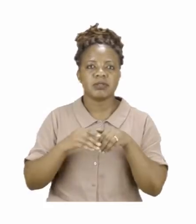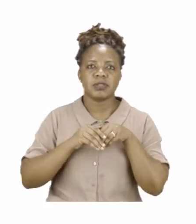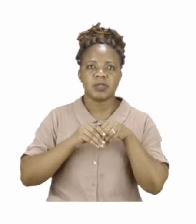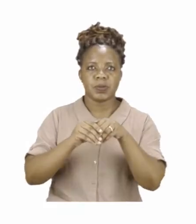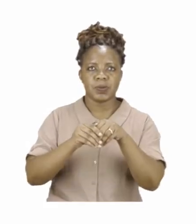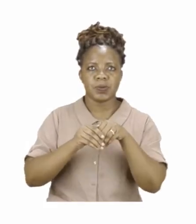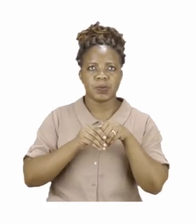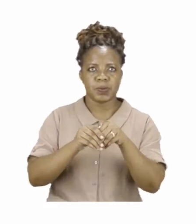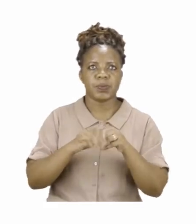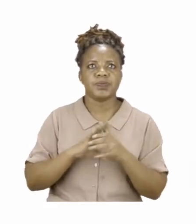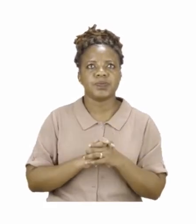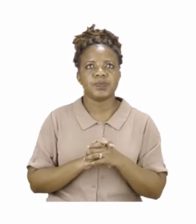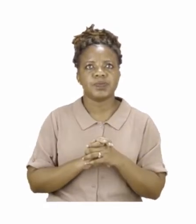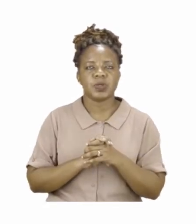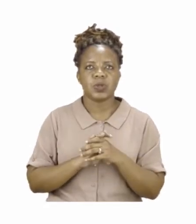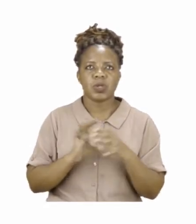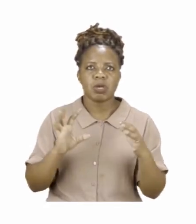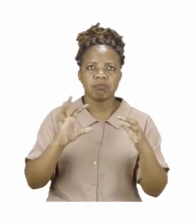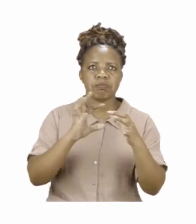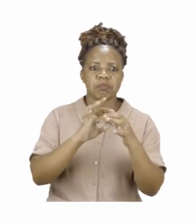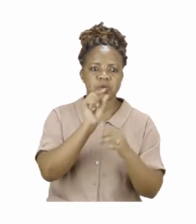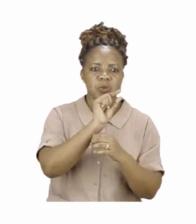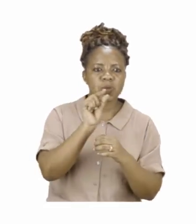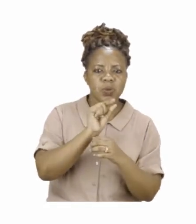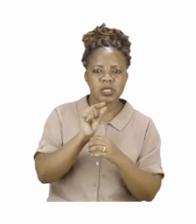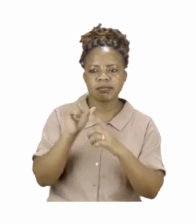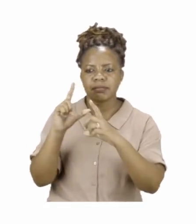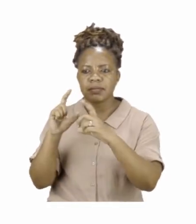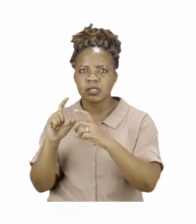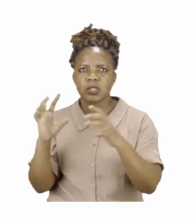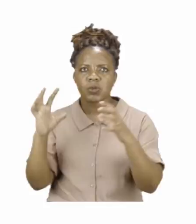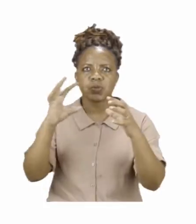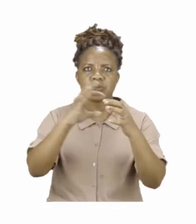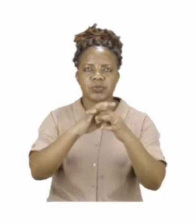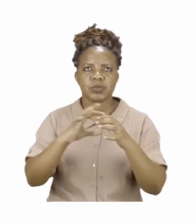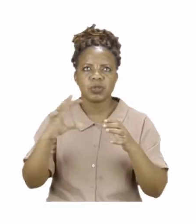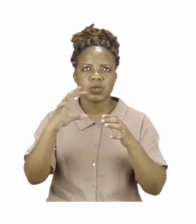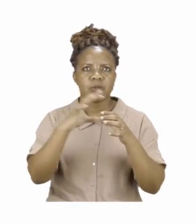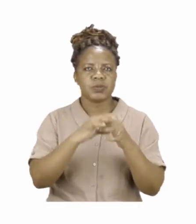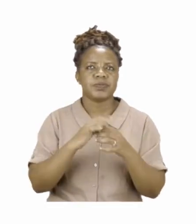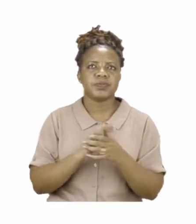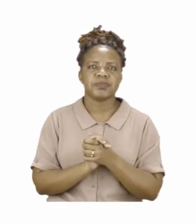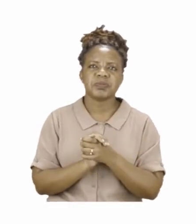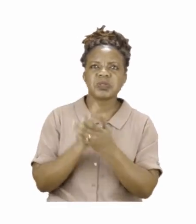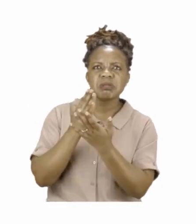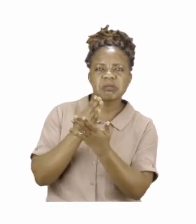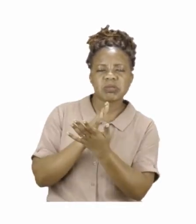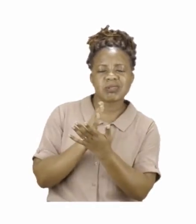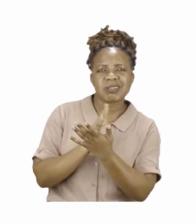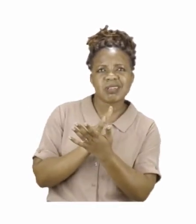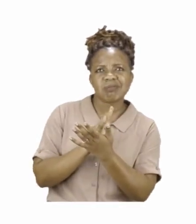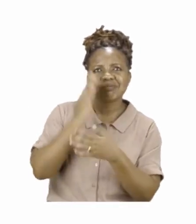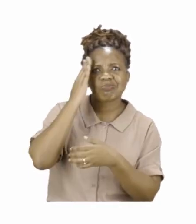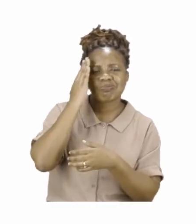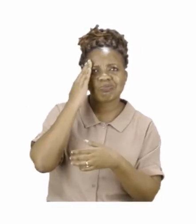matching the words to the pictures. Now, some of you already know some of them, which is really